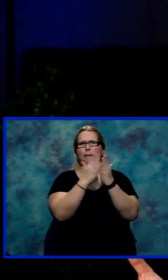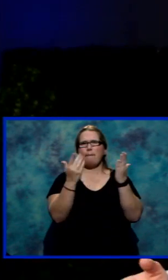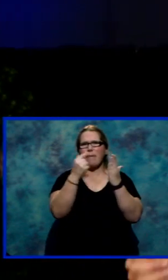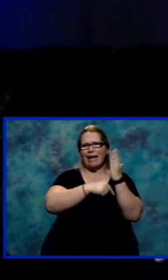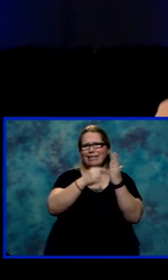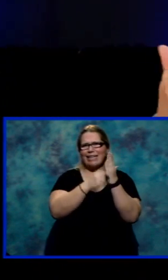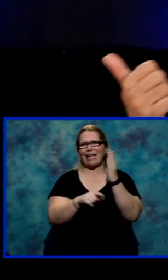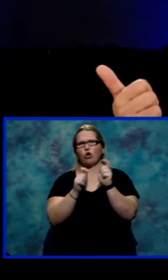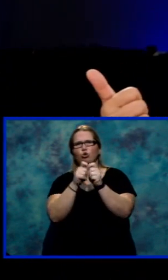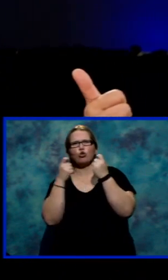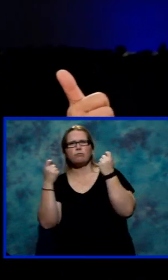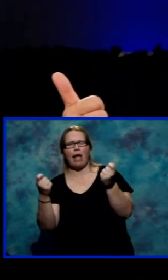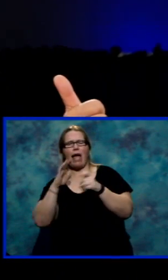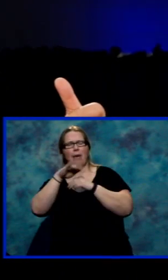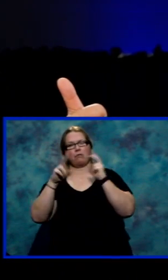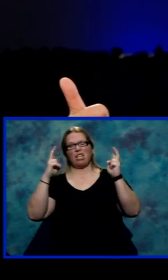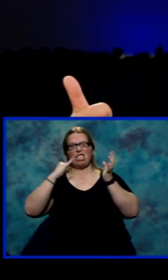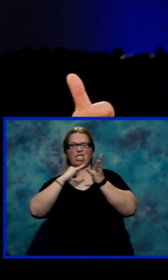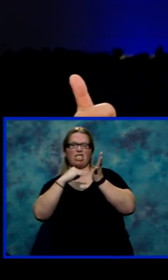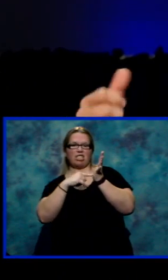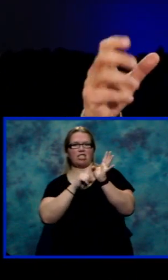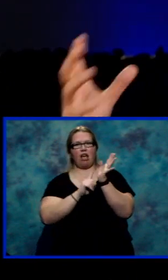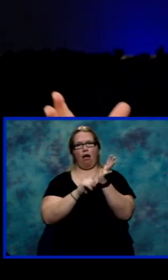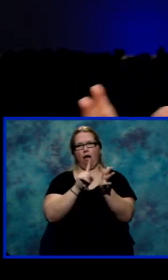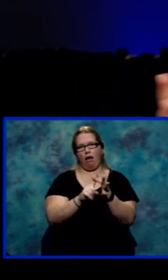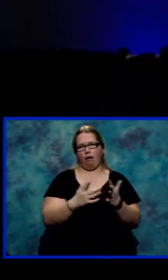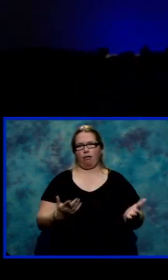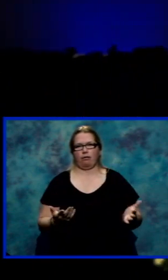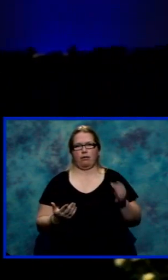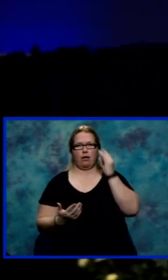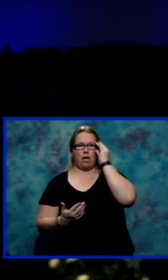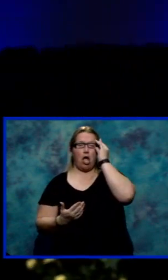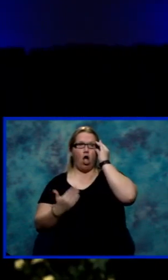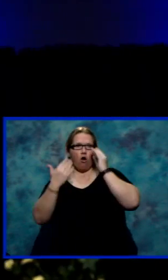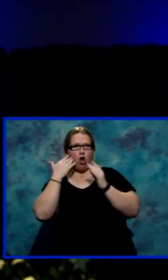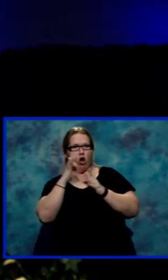newspapers about style. And women aren't really